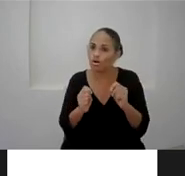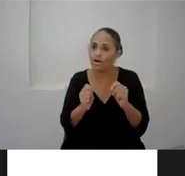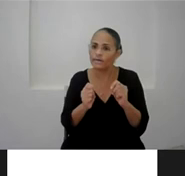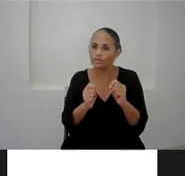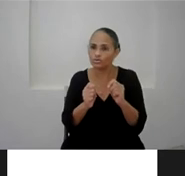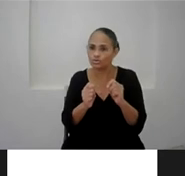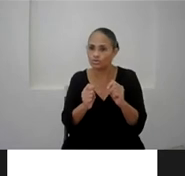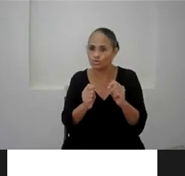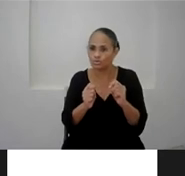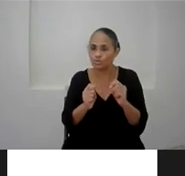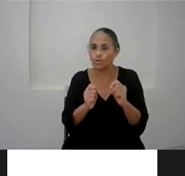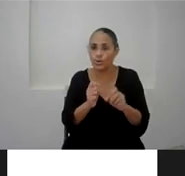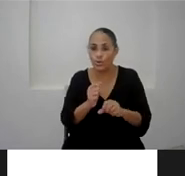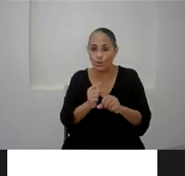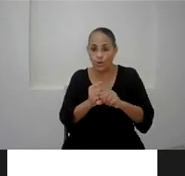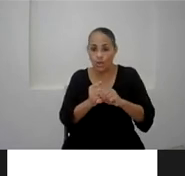person's life?